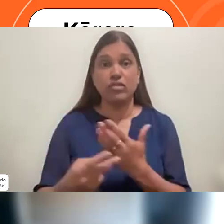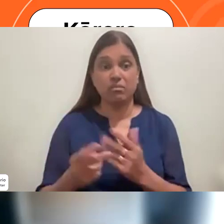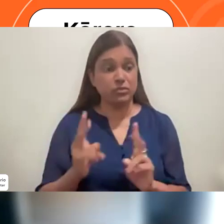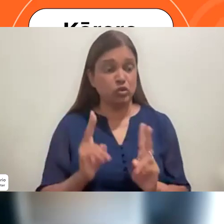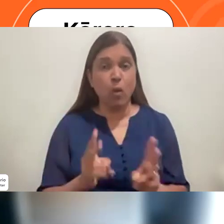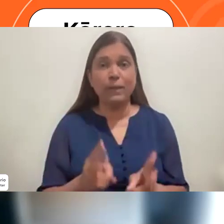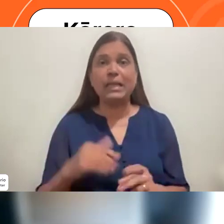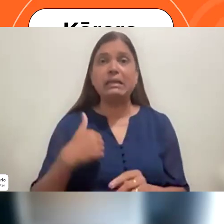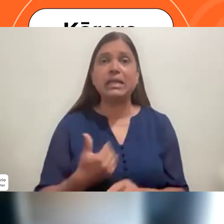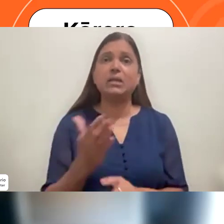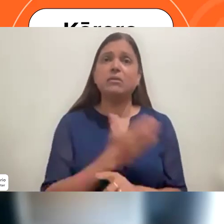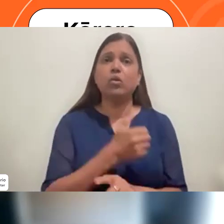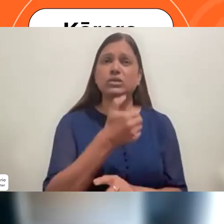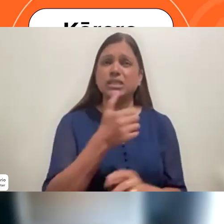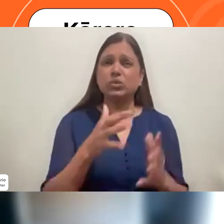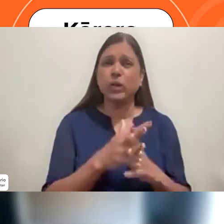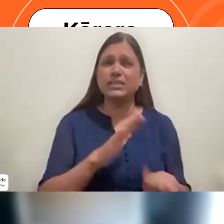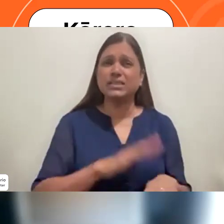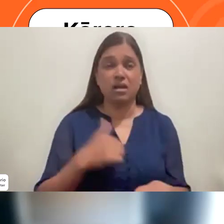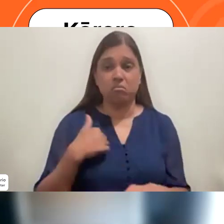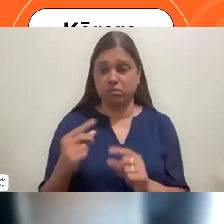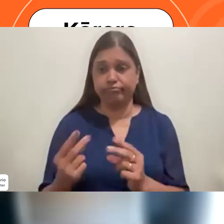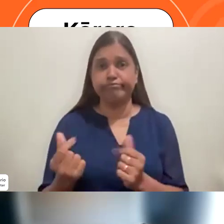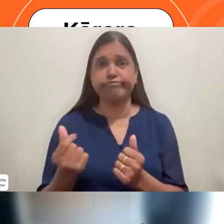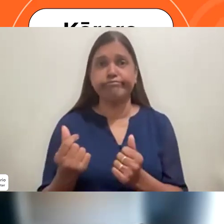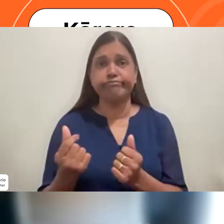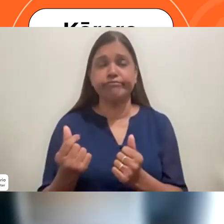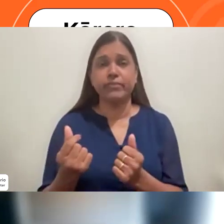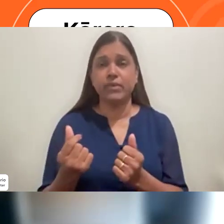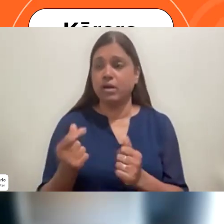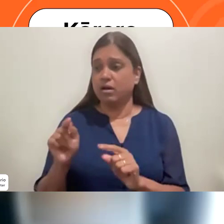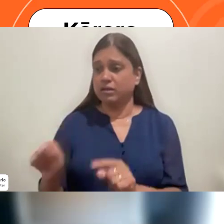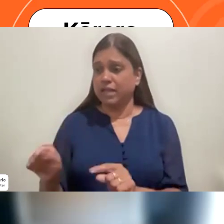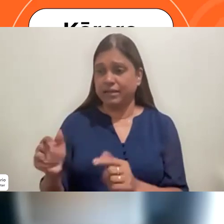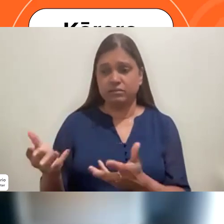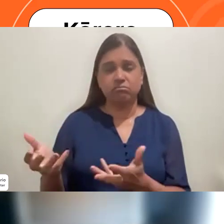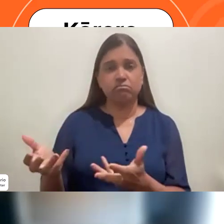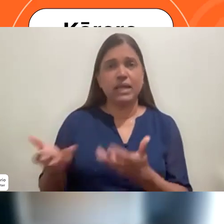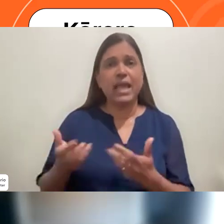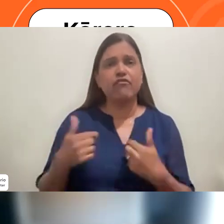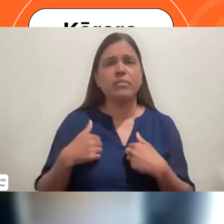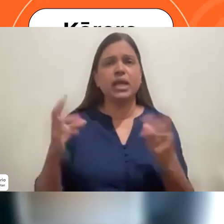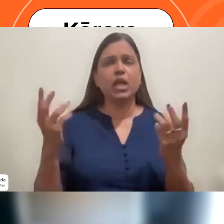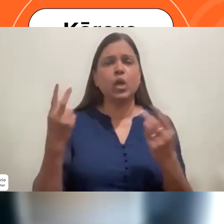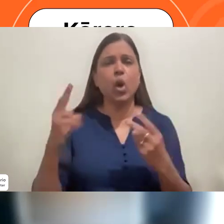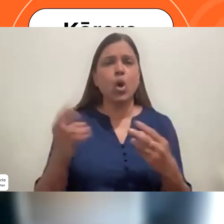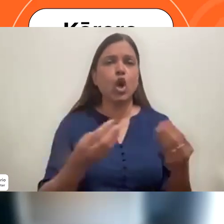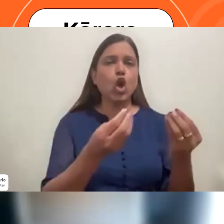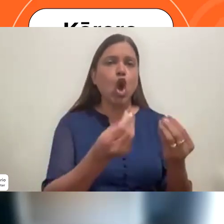previously. Also did a cost benefit analysis of our AI training in about 3 hours.